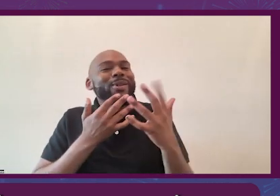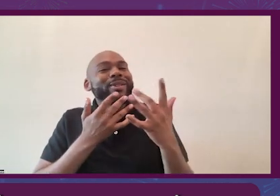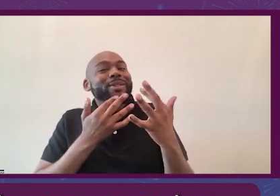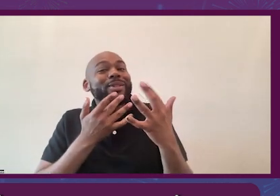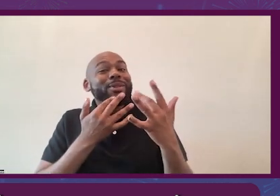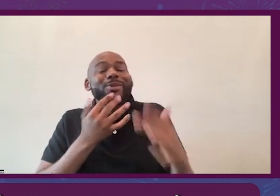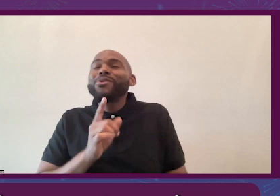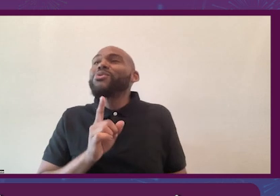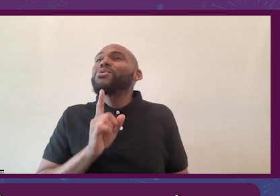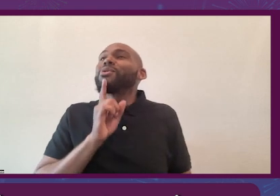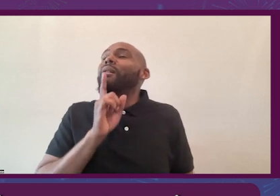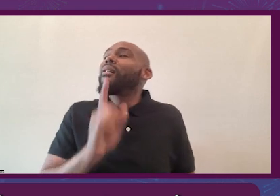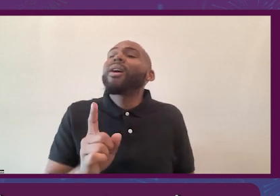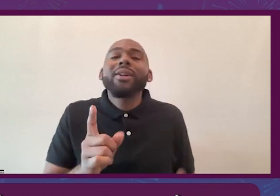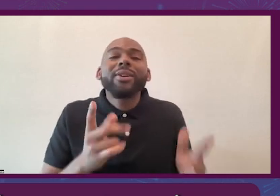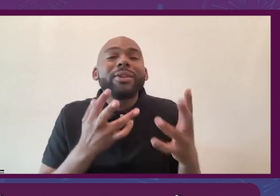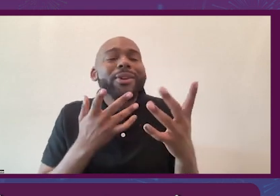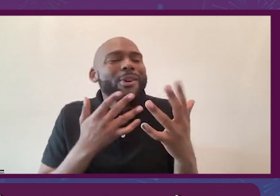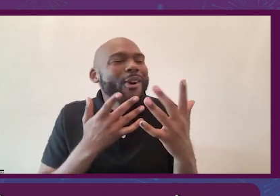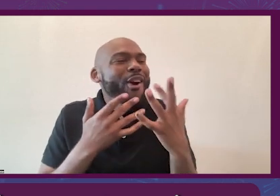True colors are